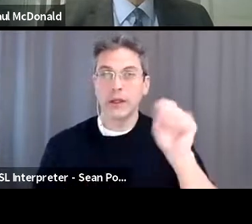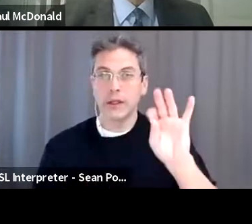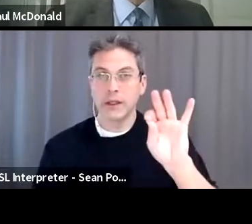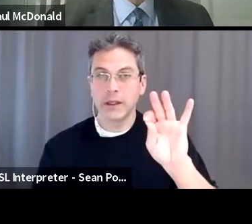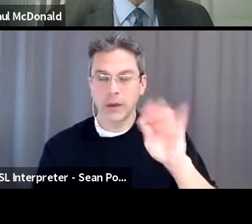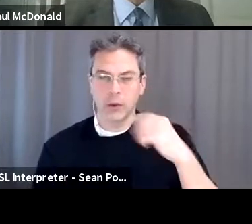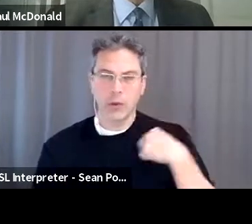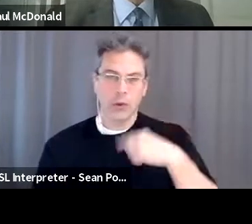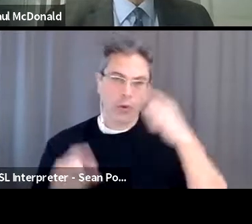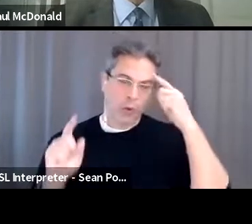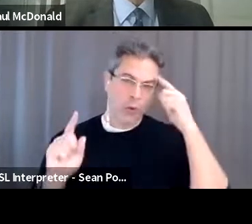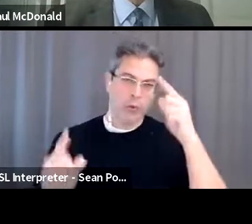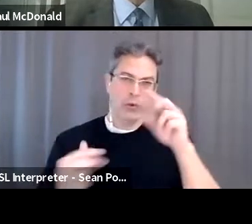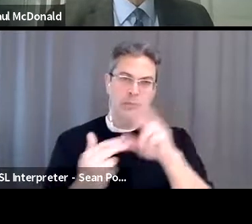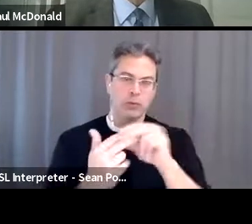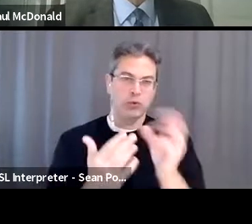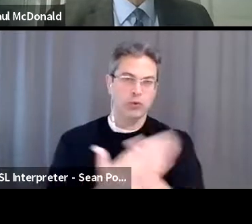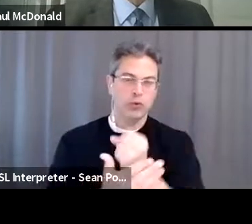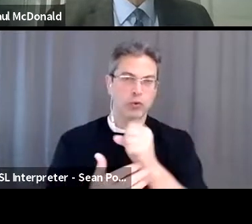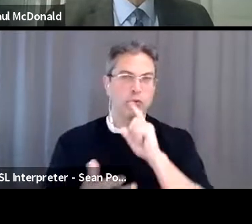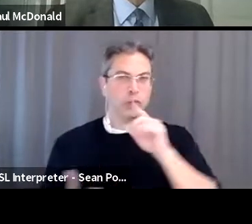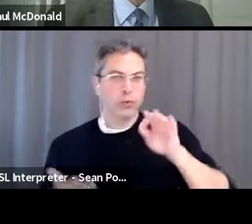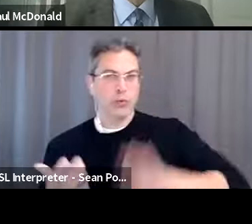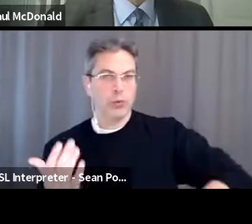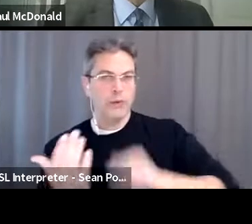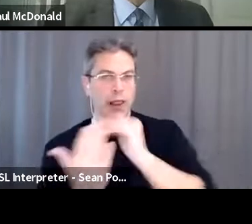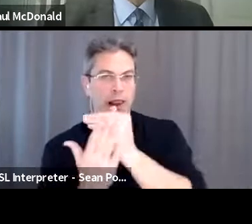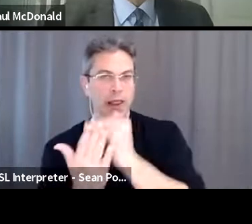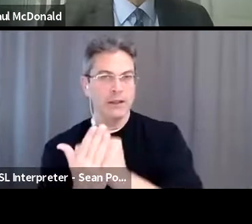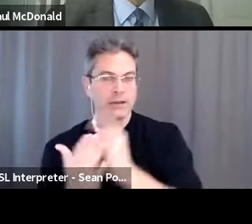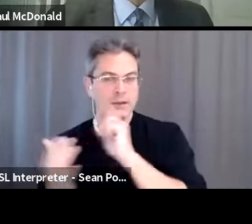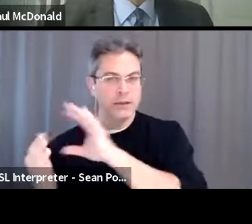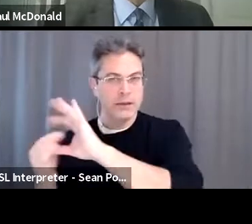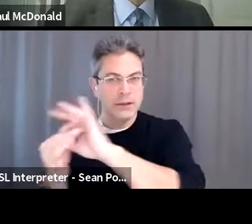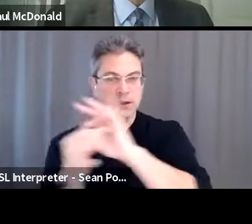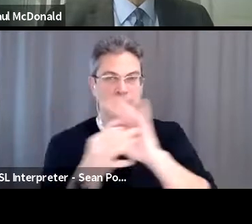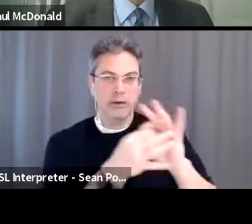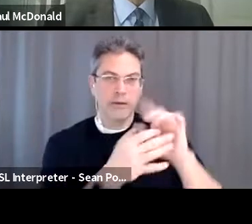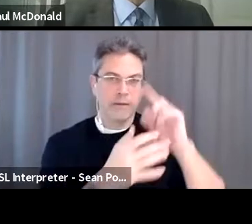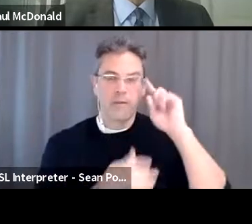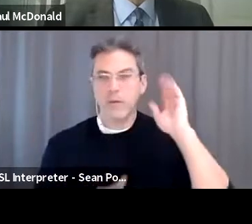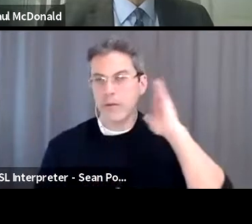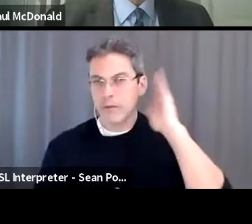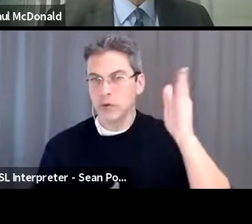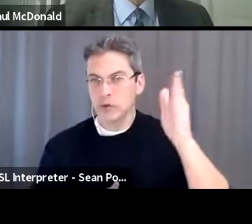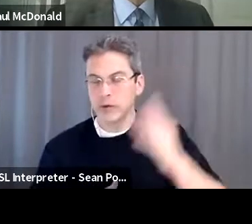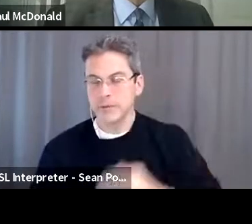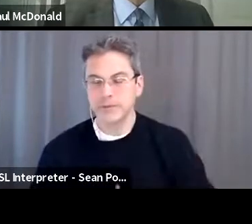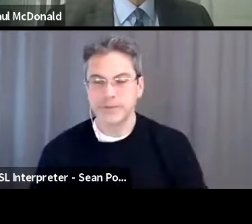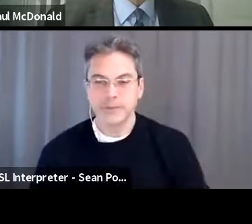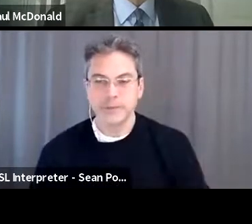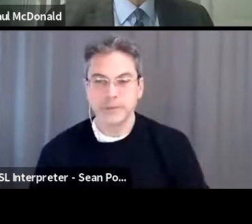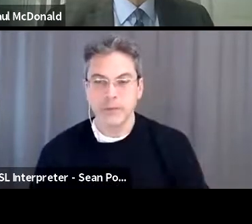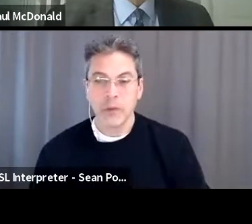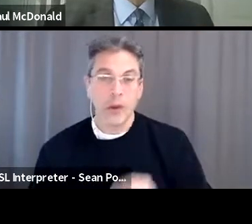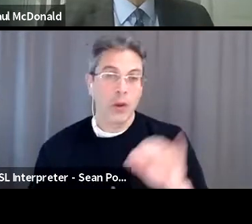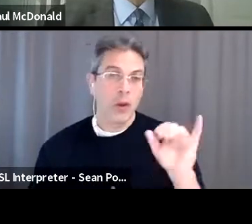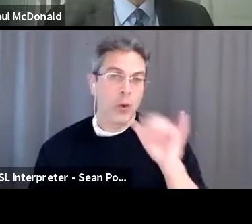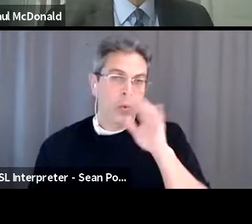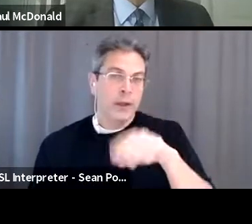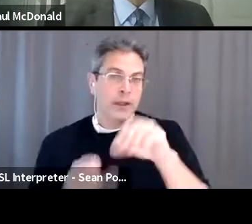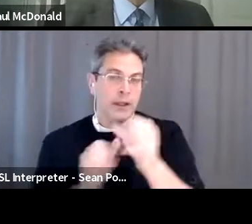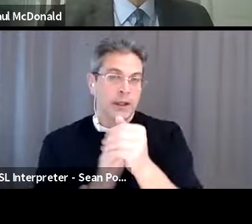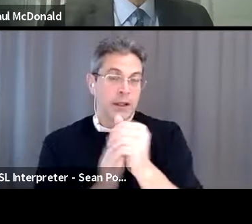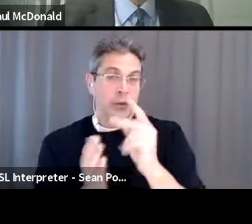other big global challenges that can help us tackle antimicrobial resistance in the future. We'll also be leading a project to help develop